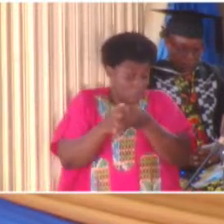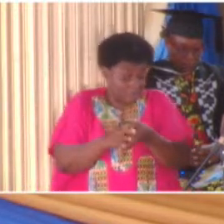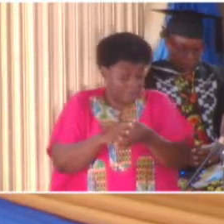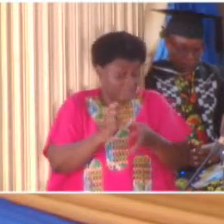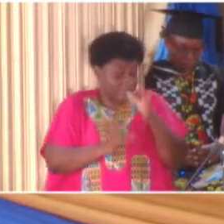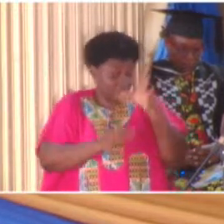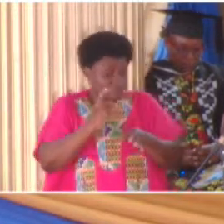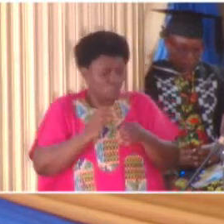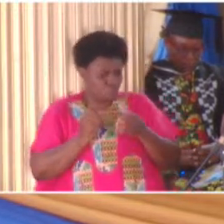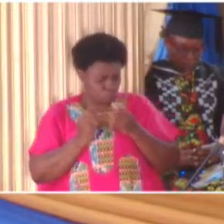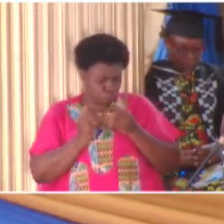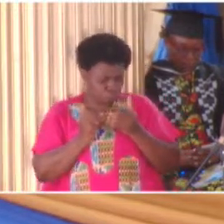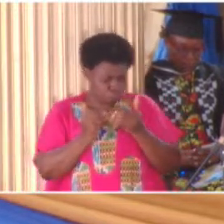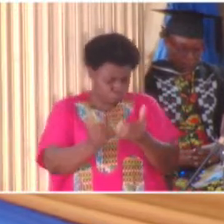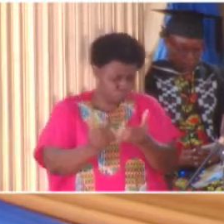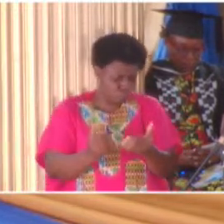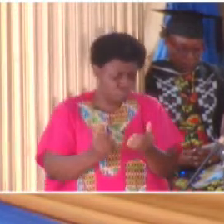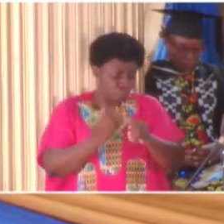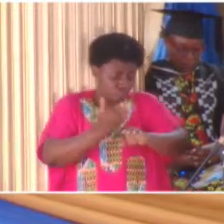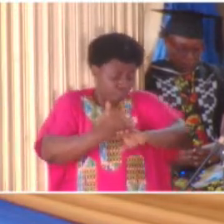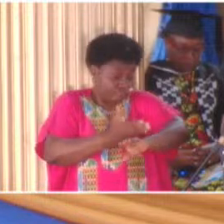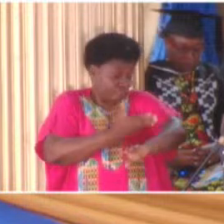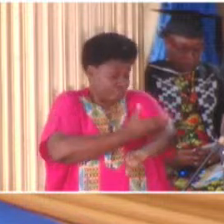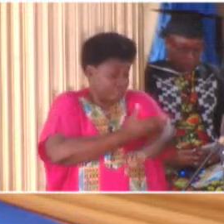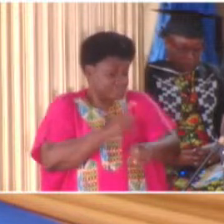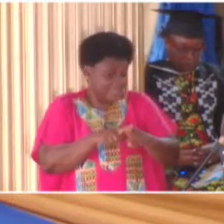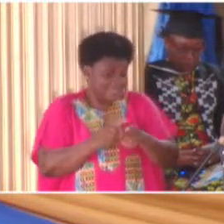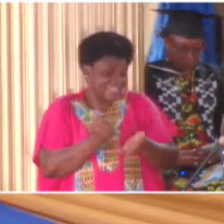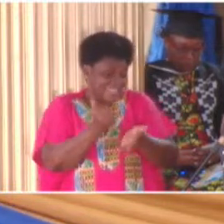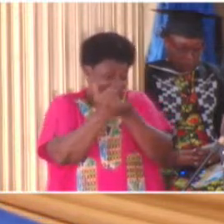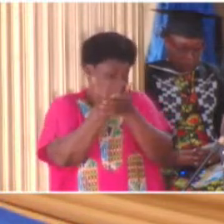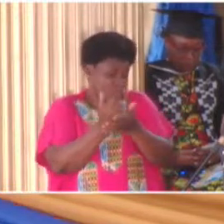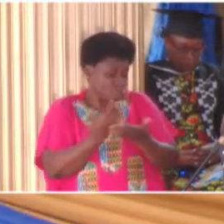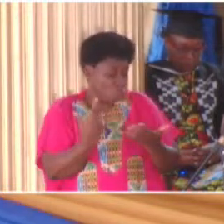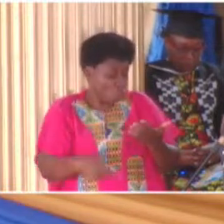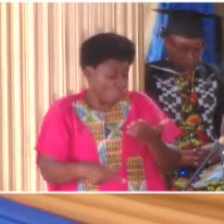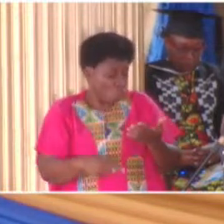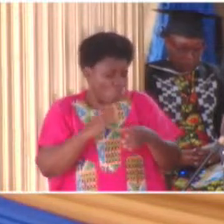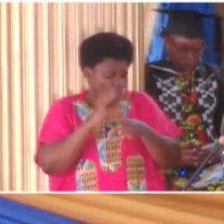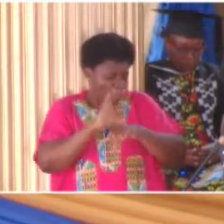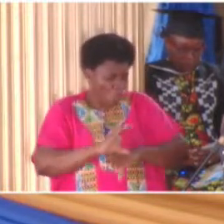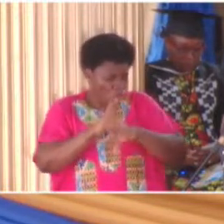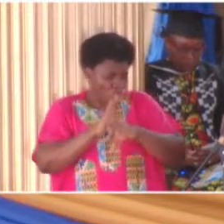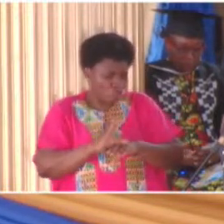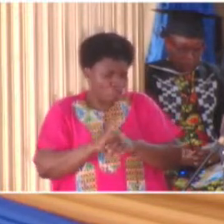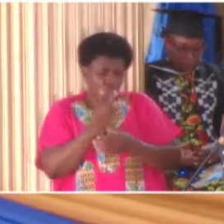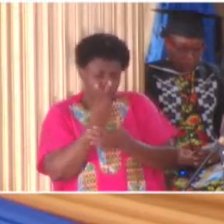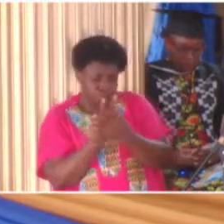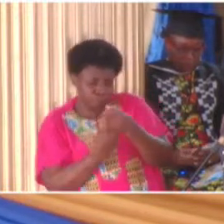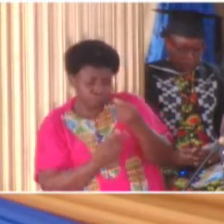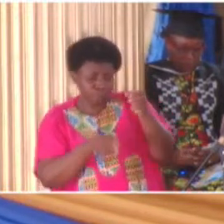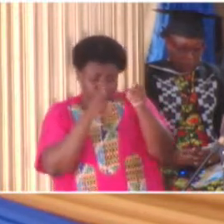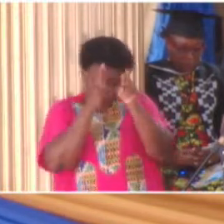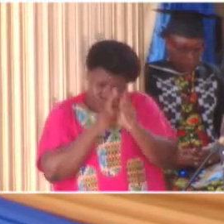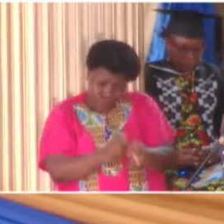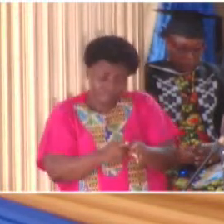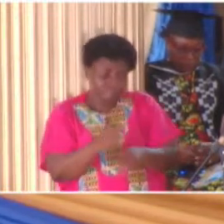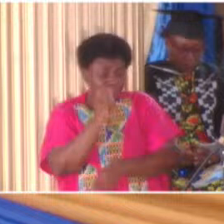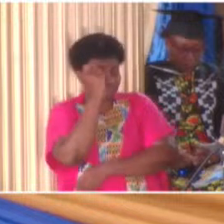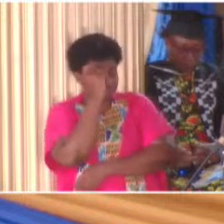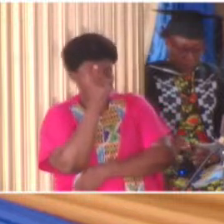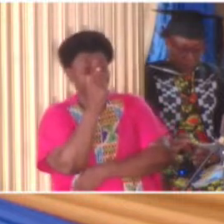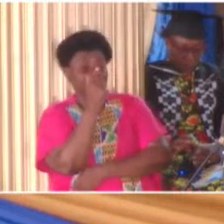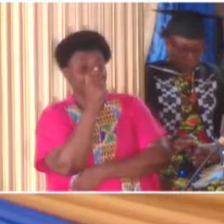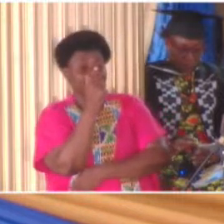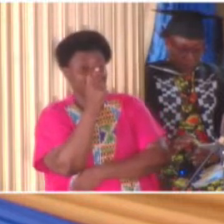will drive progress and foster a culture of mutual respect and understanding.